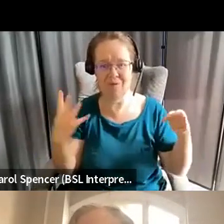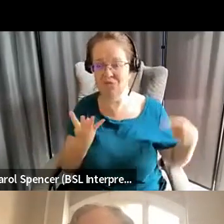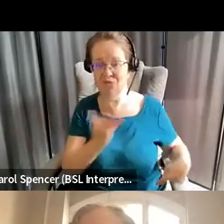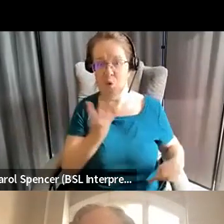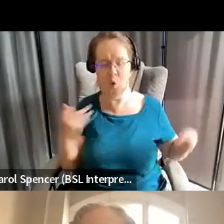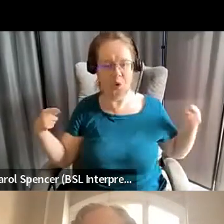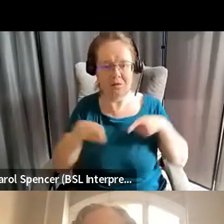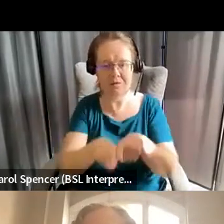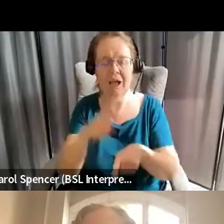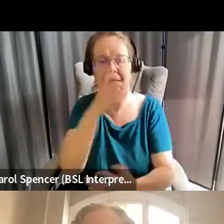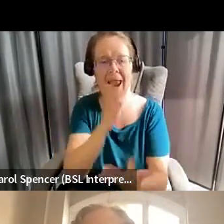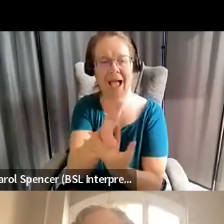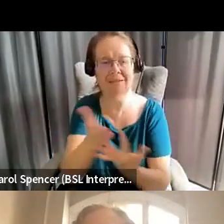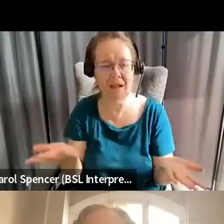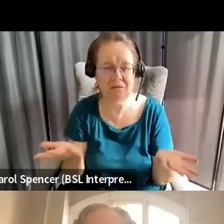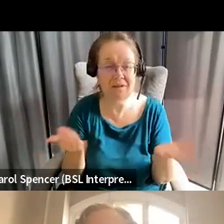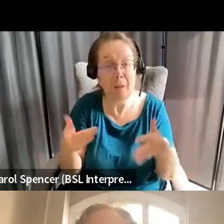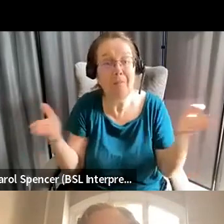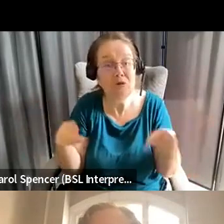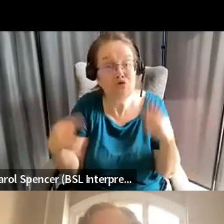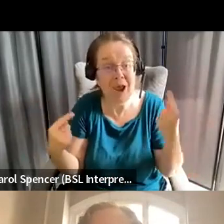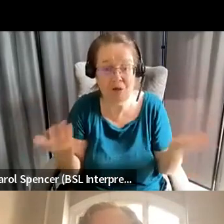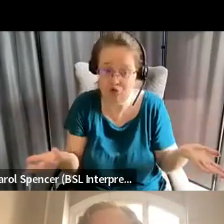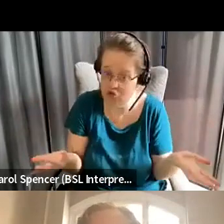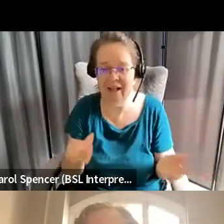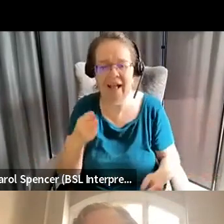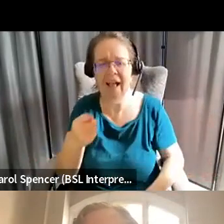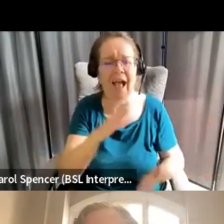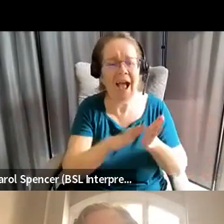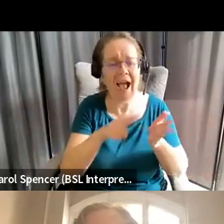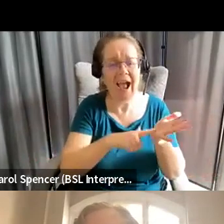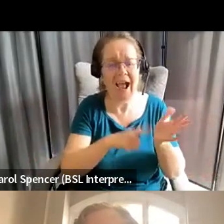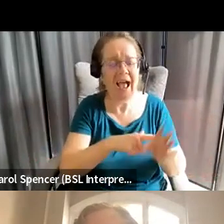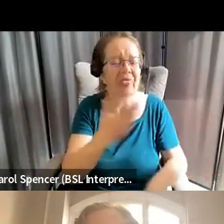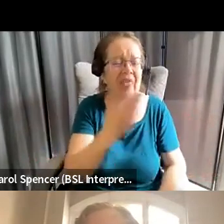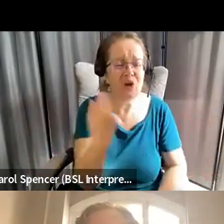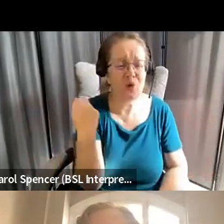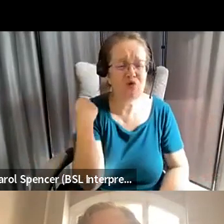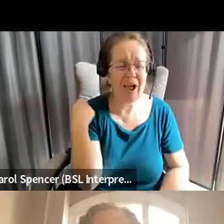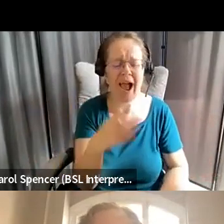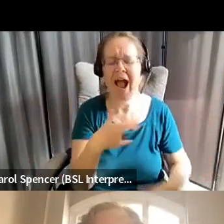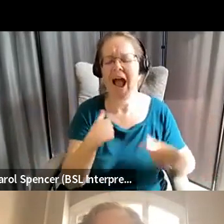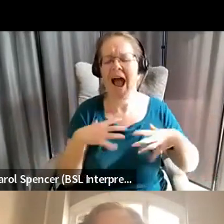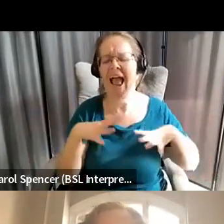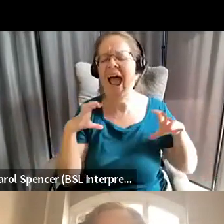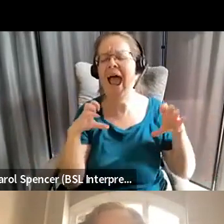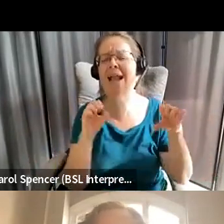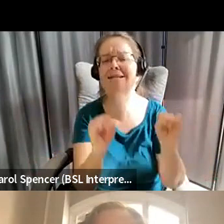luckily password is never an issue for me. Thank you for reminding me how much I hate CAPTCHAs.